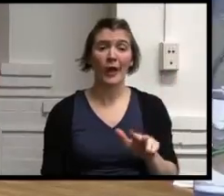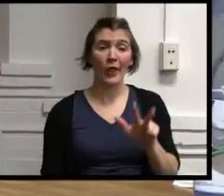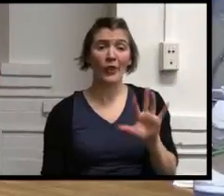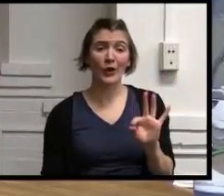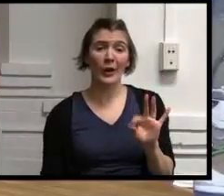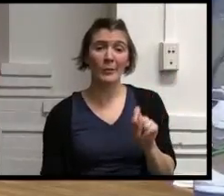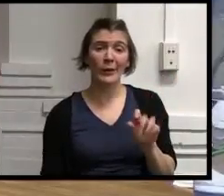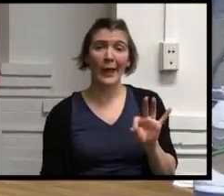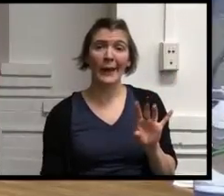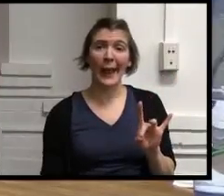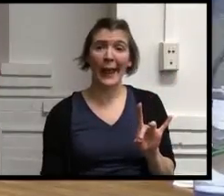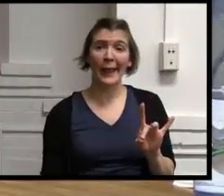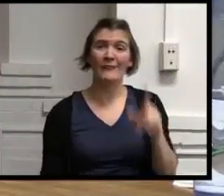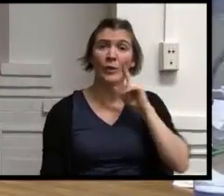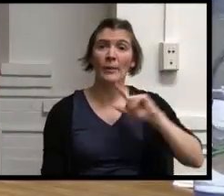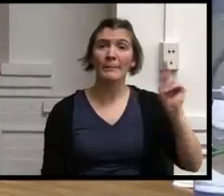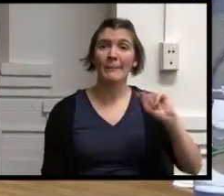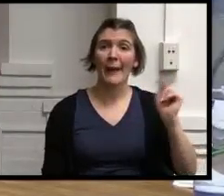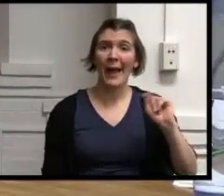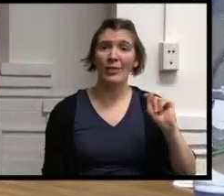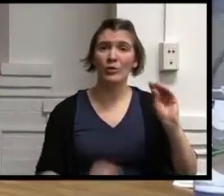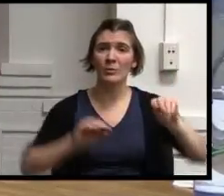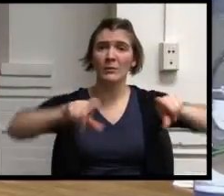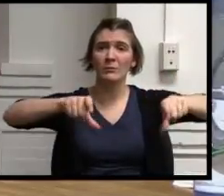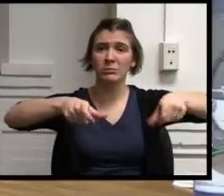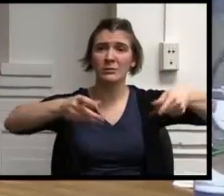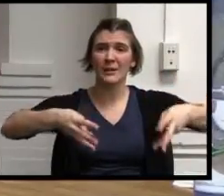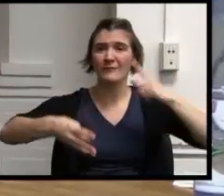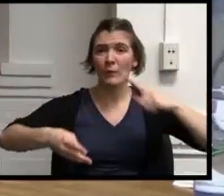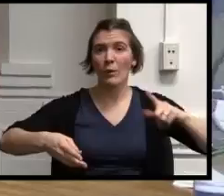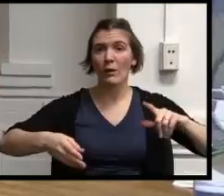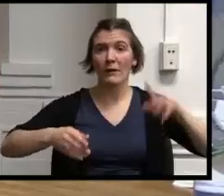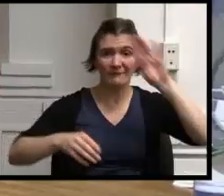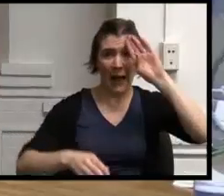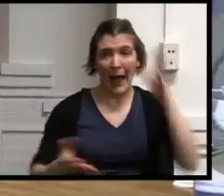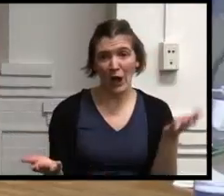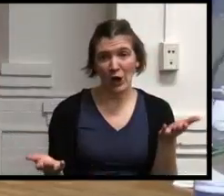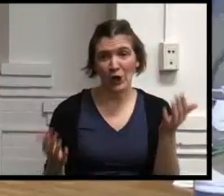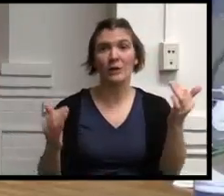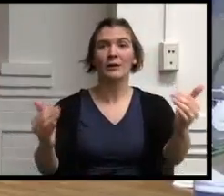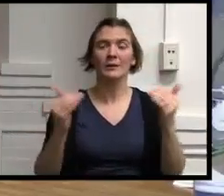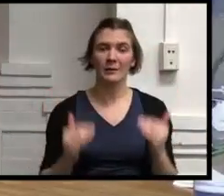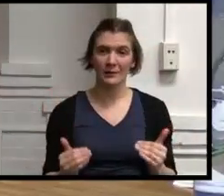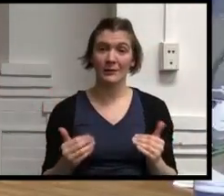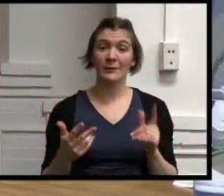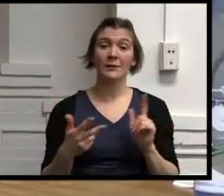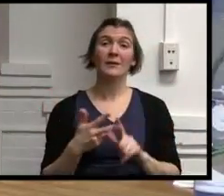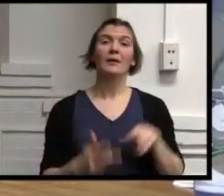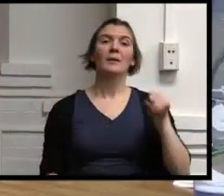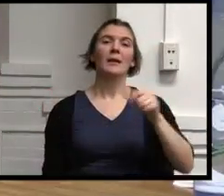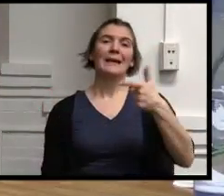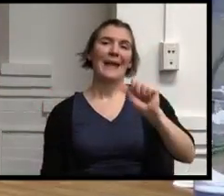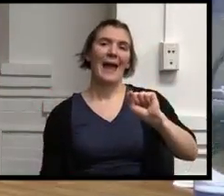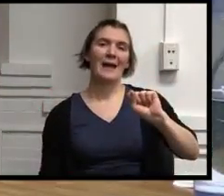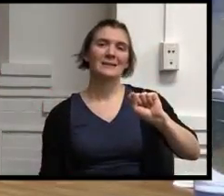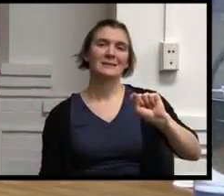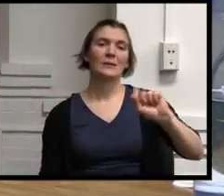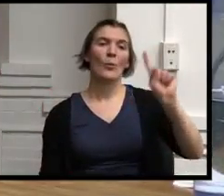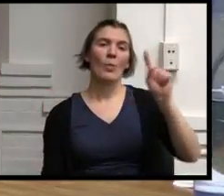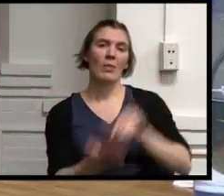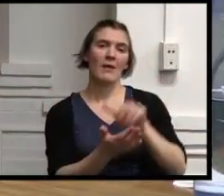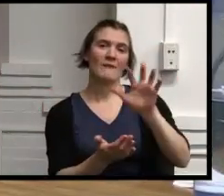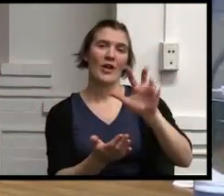$39.98 to WB Mason for bathroom dispensers at the two fire stations, and a payment to Suburban Propane of